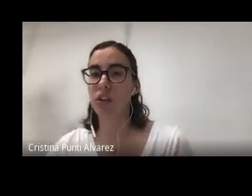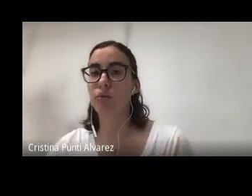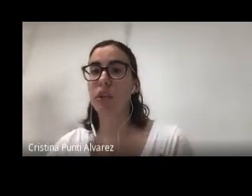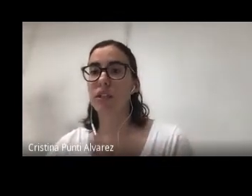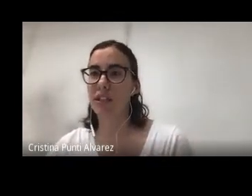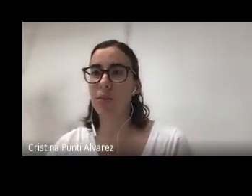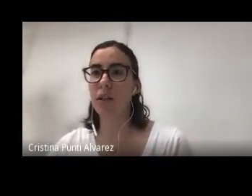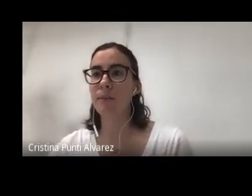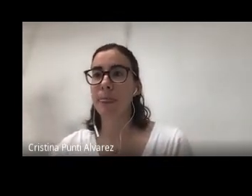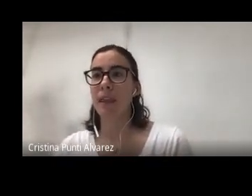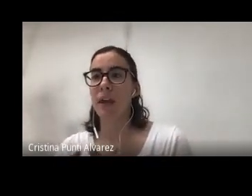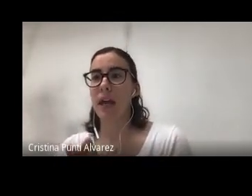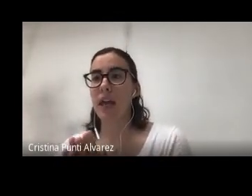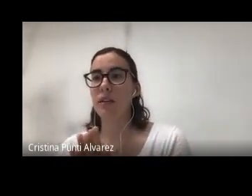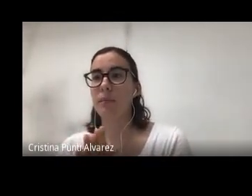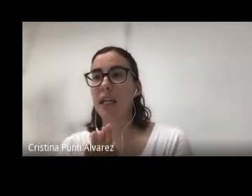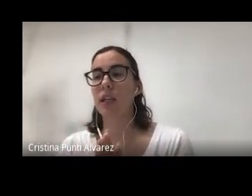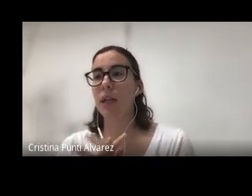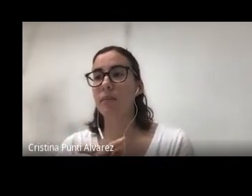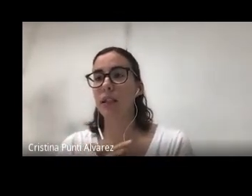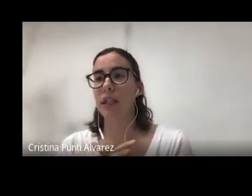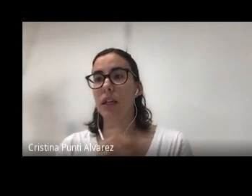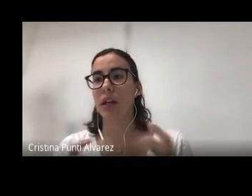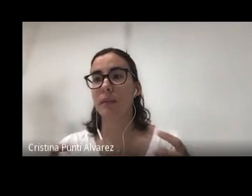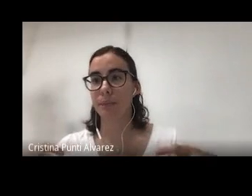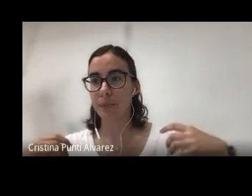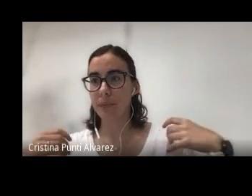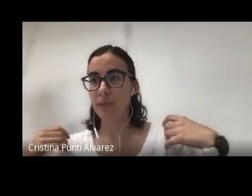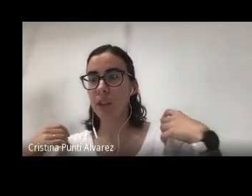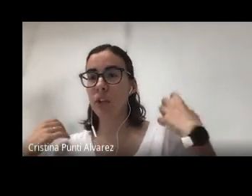still not really stable. And by stable, I mean that